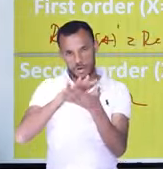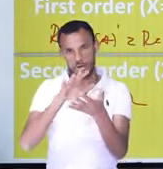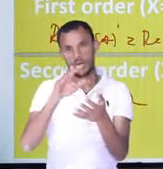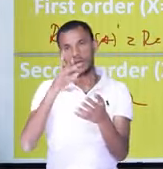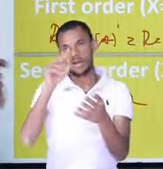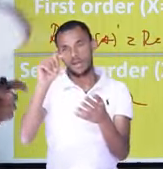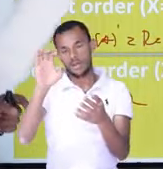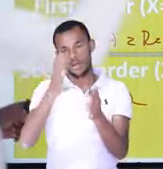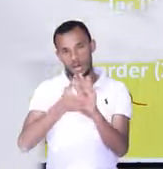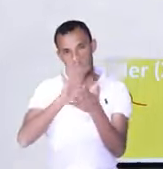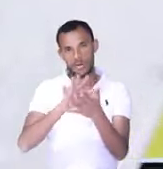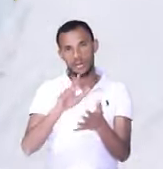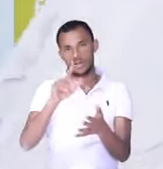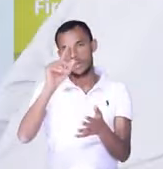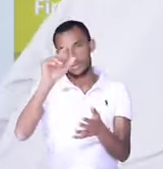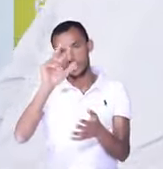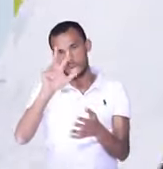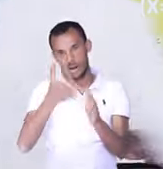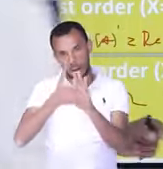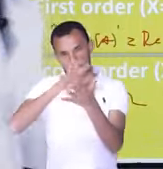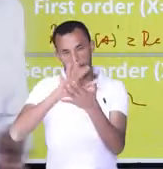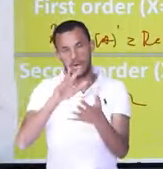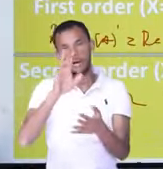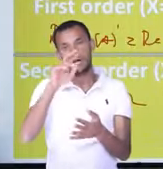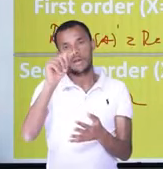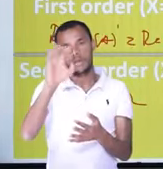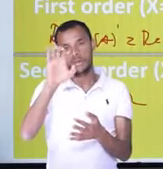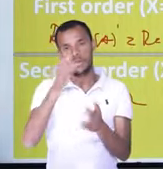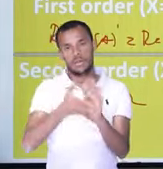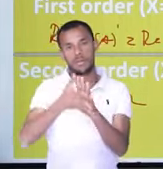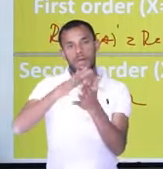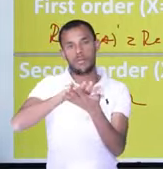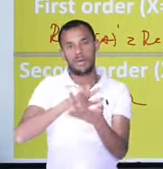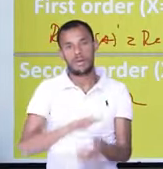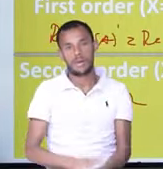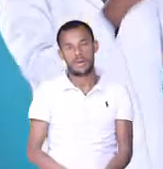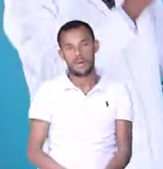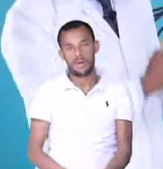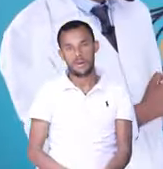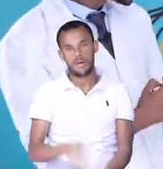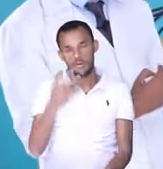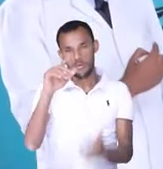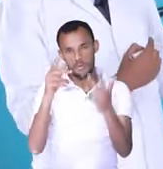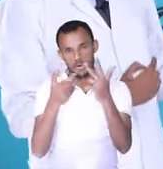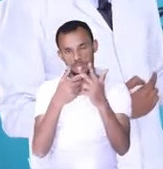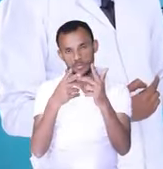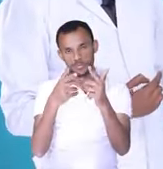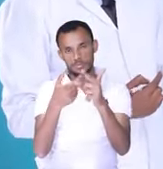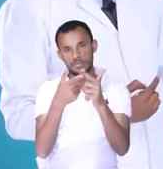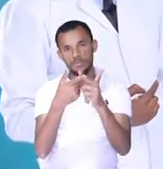doubled. The concentration is tripled, rate is tripled. For second order